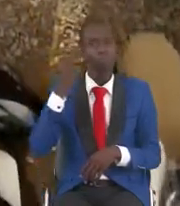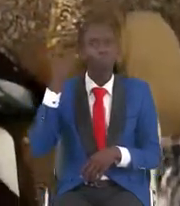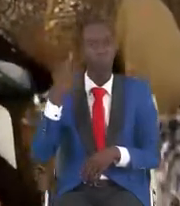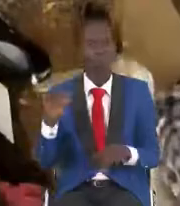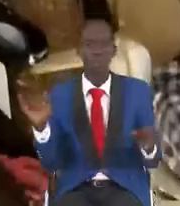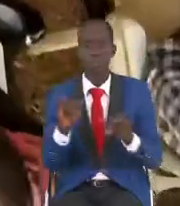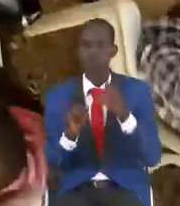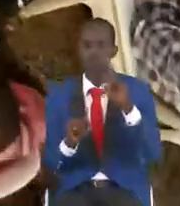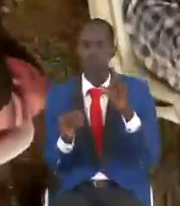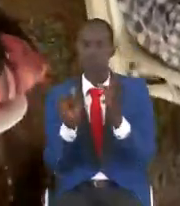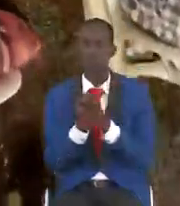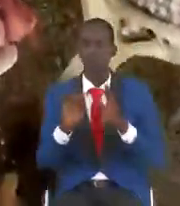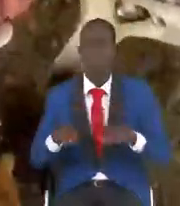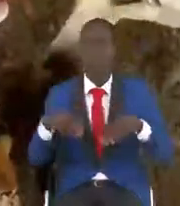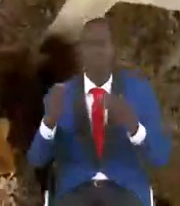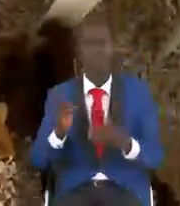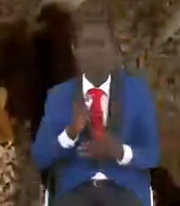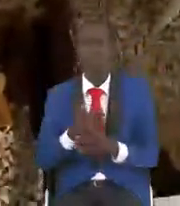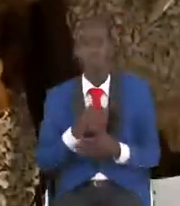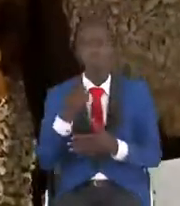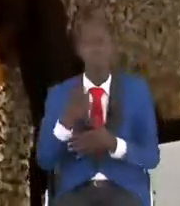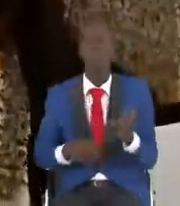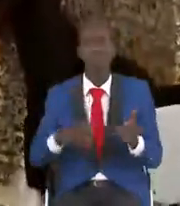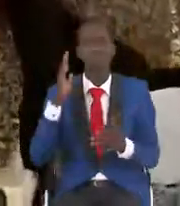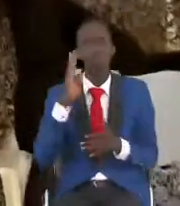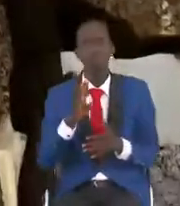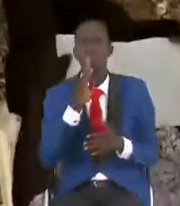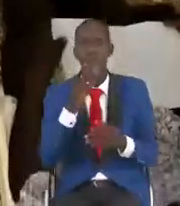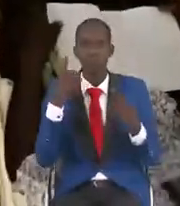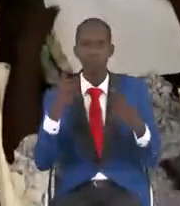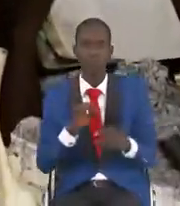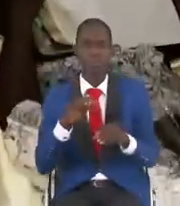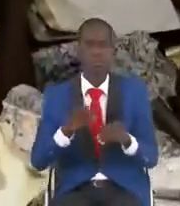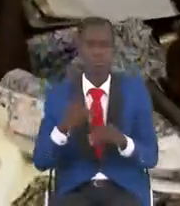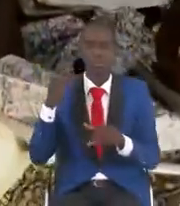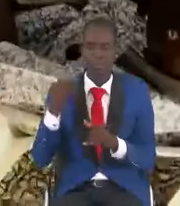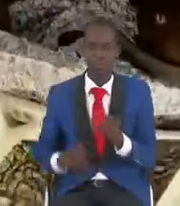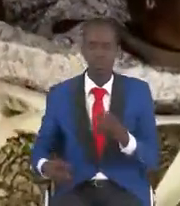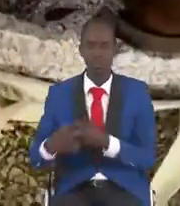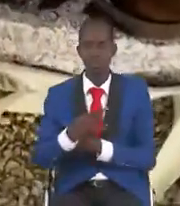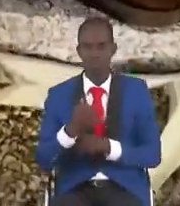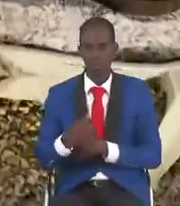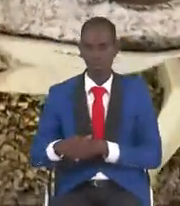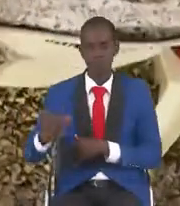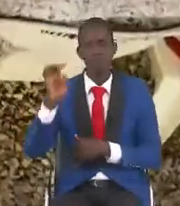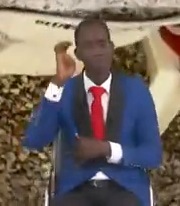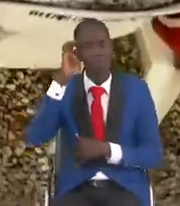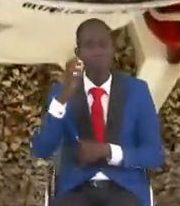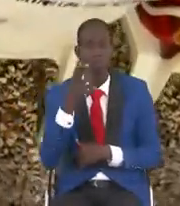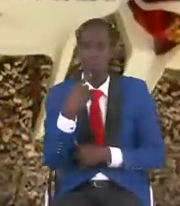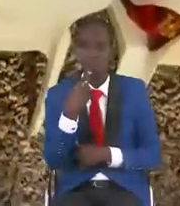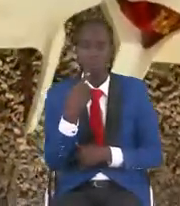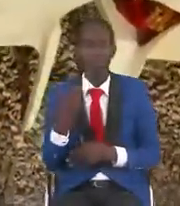gave us what will be happening in the last days. And yet he said, you